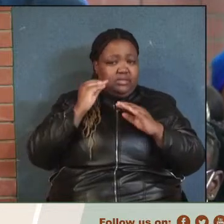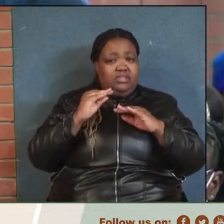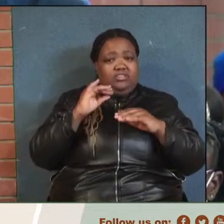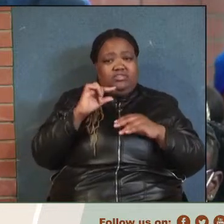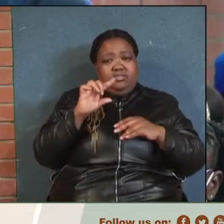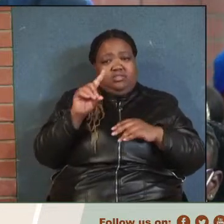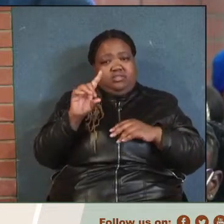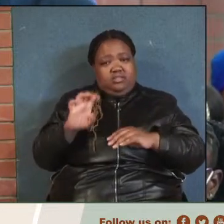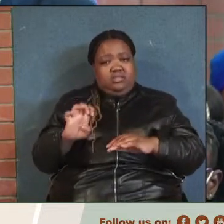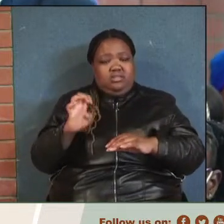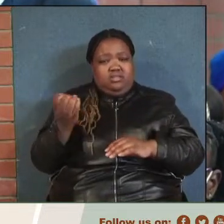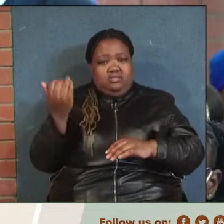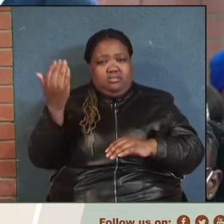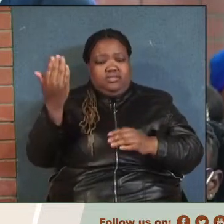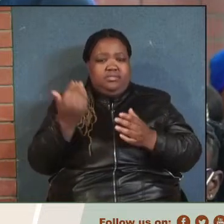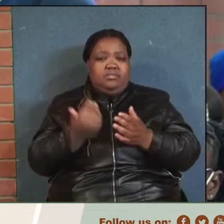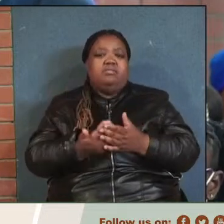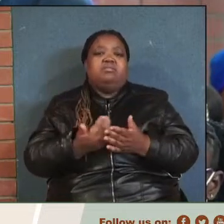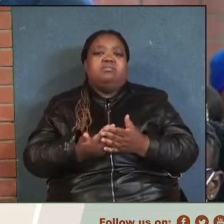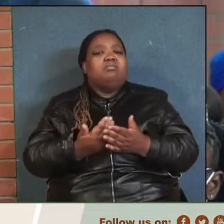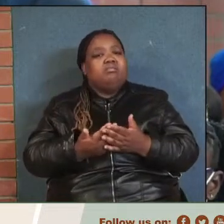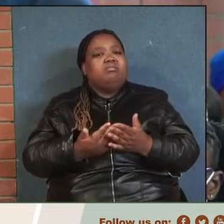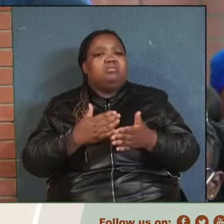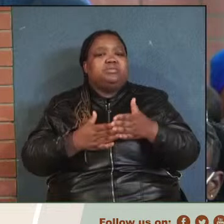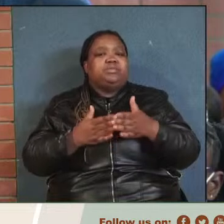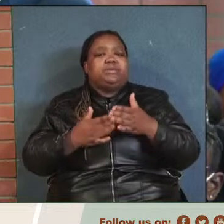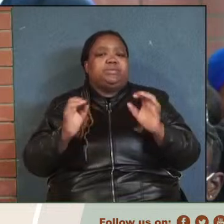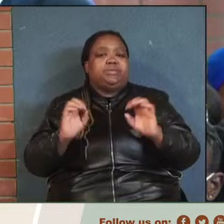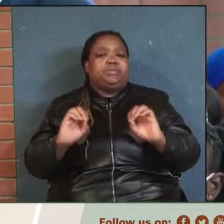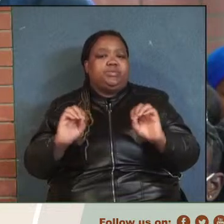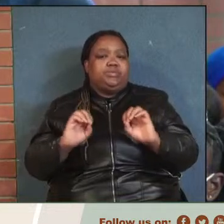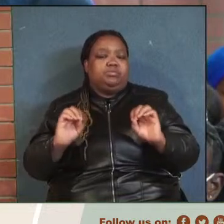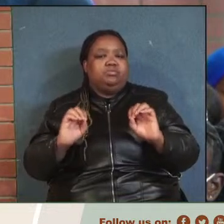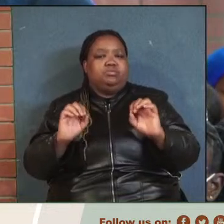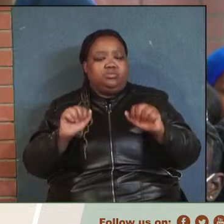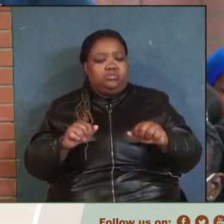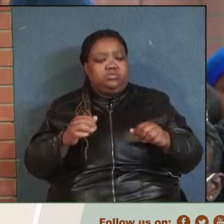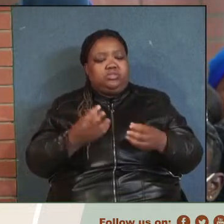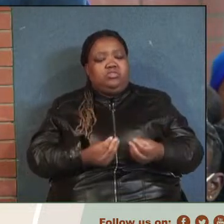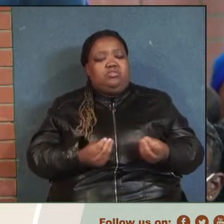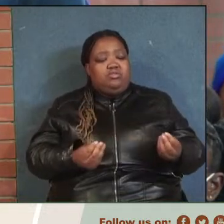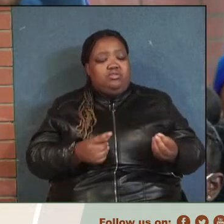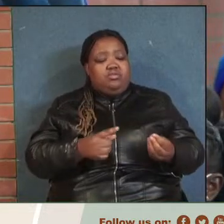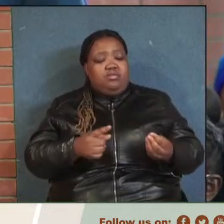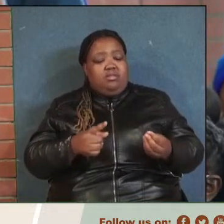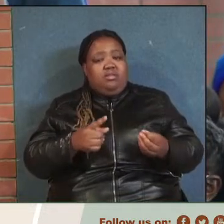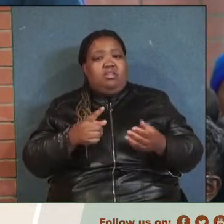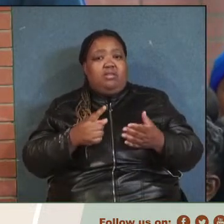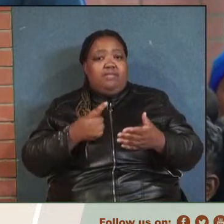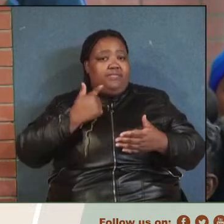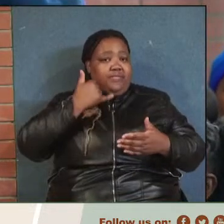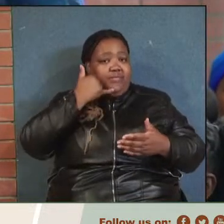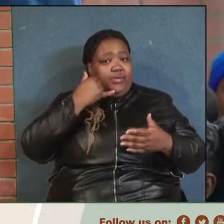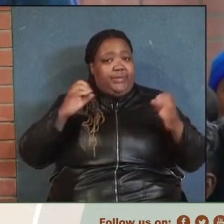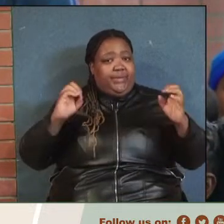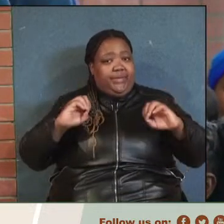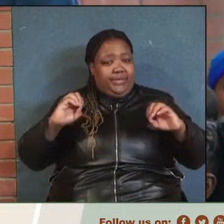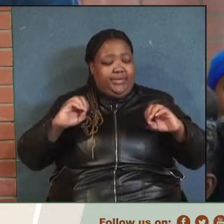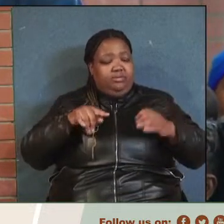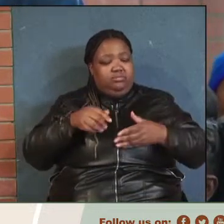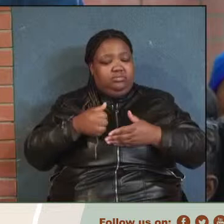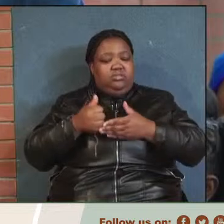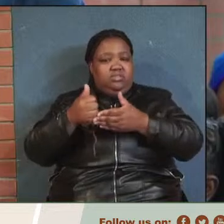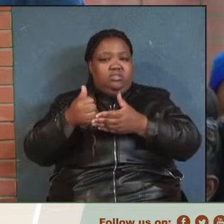are unconstrained, thus accommodating majority of the learners without mobiles, with the predominant objective of speeding the velocity or rather